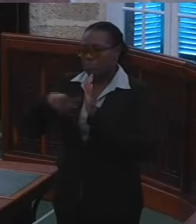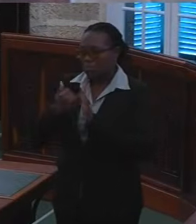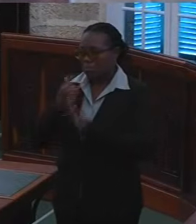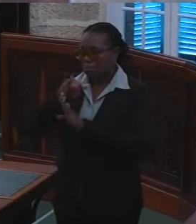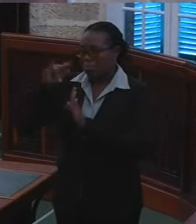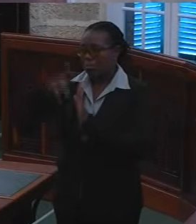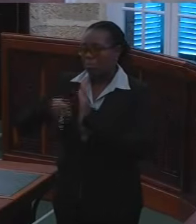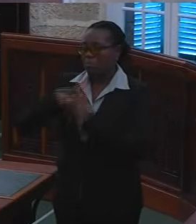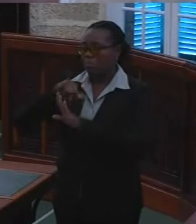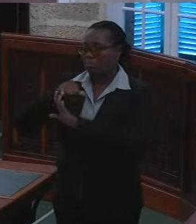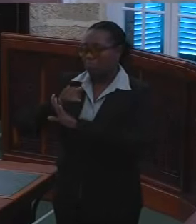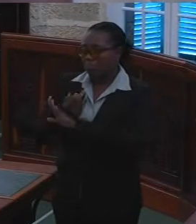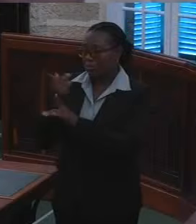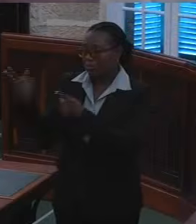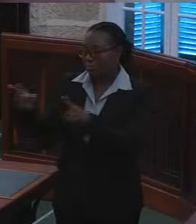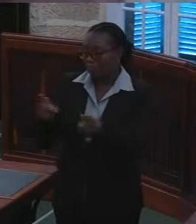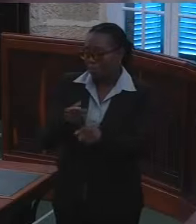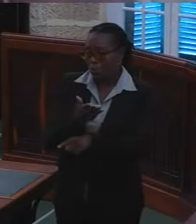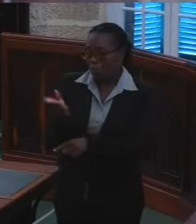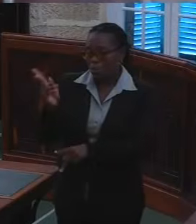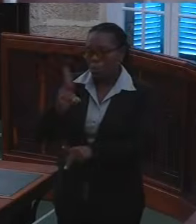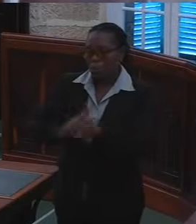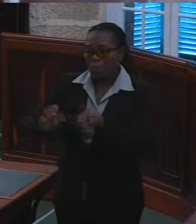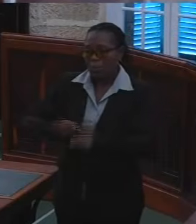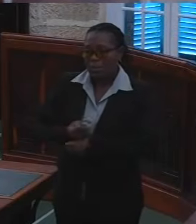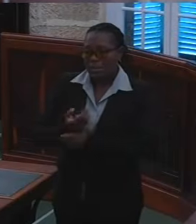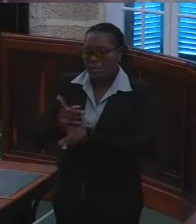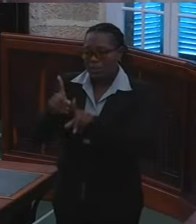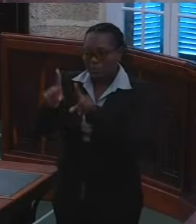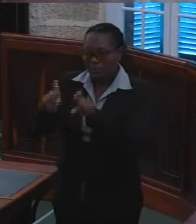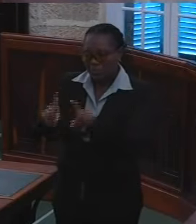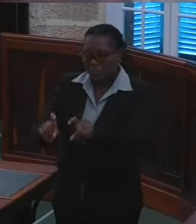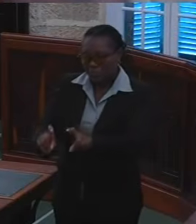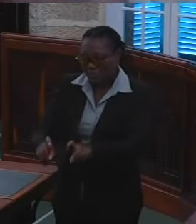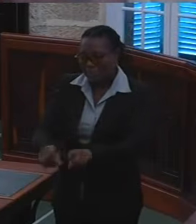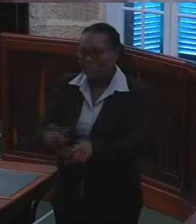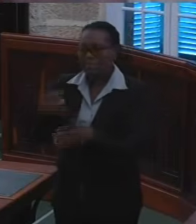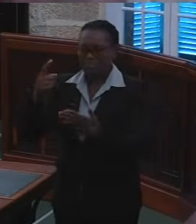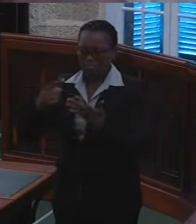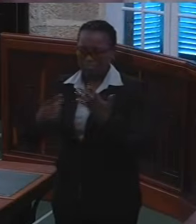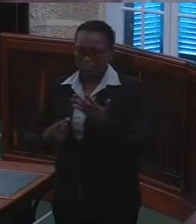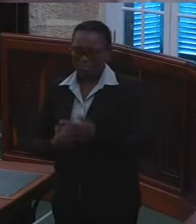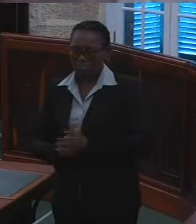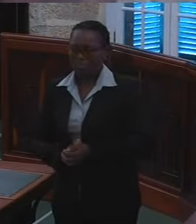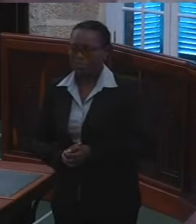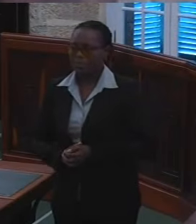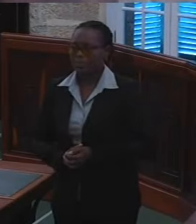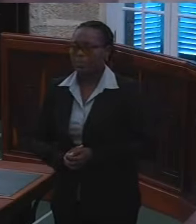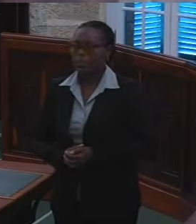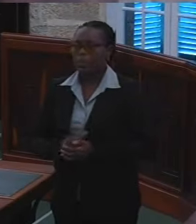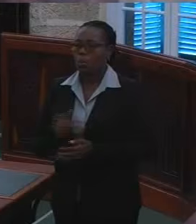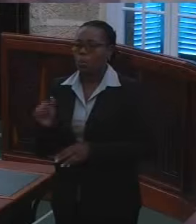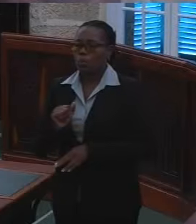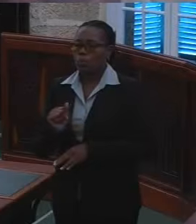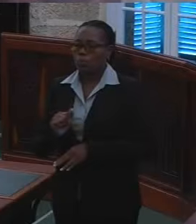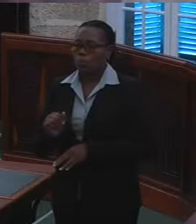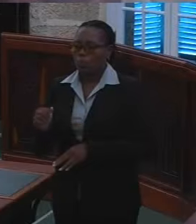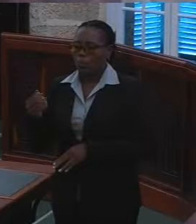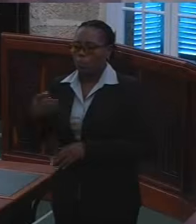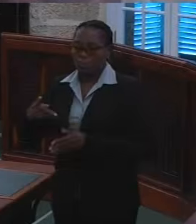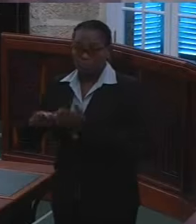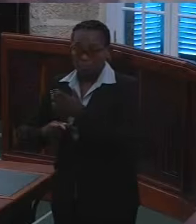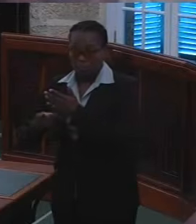persons would have been given the necessary tests, HbA1c, etc., and screened by